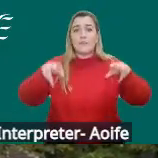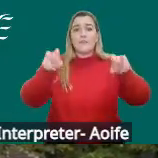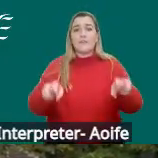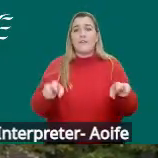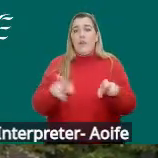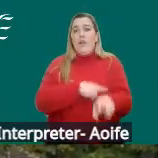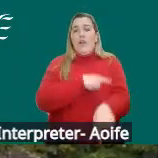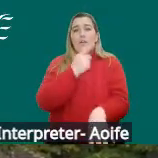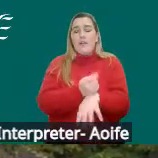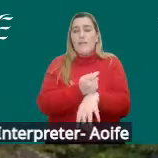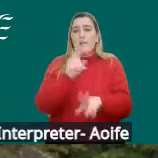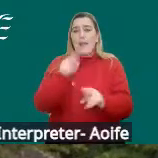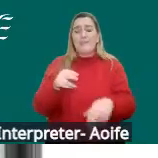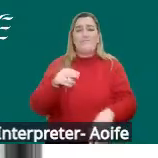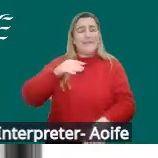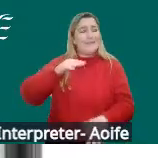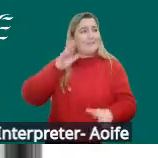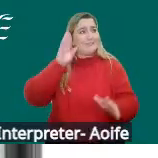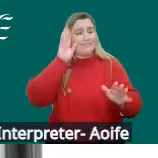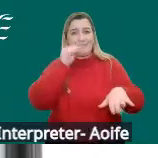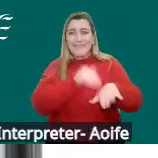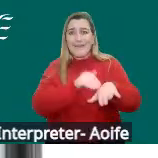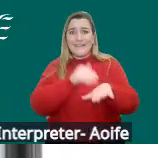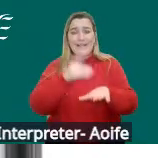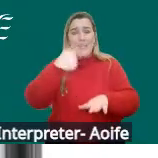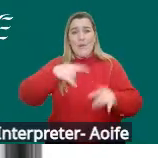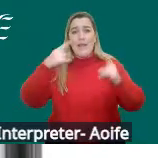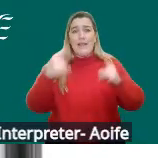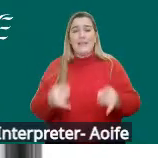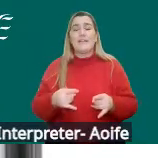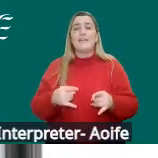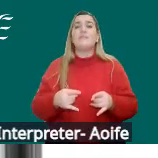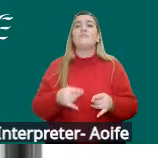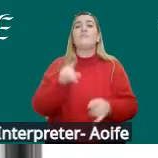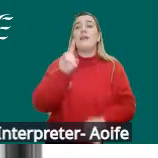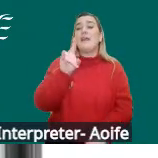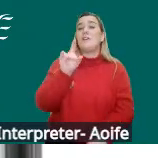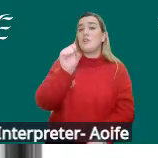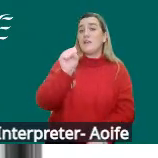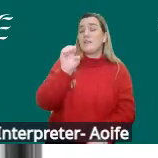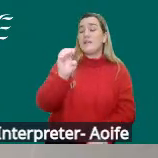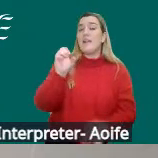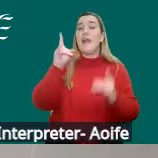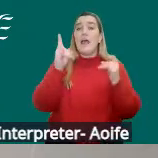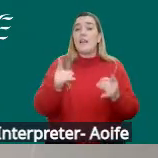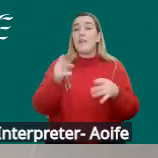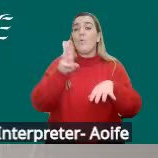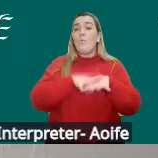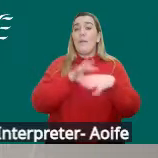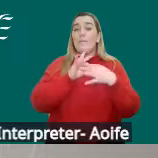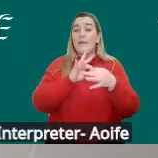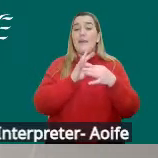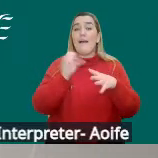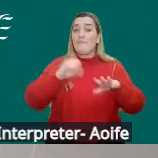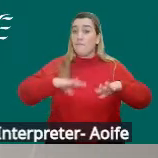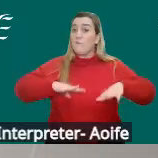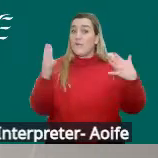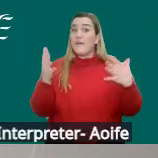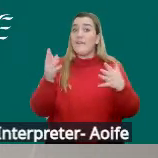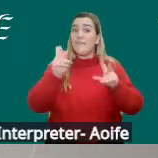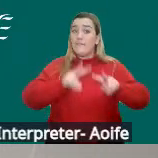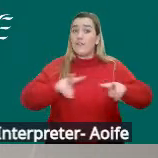to our health. The HSE Health and Wellbeing YouTube channel have free online exercise videos suitable